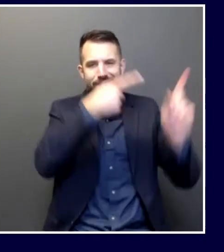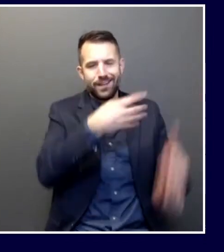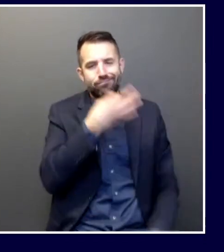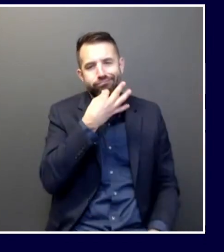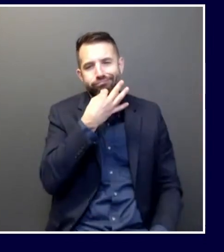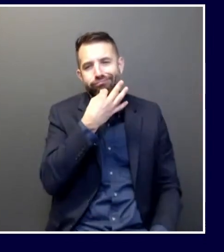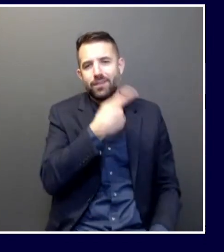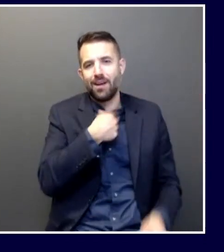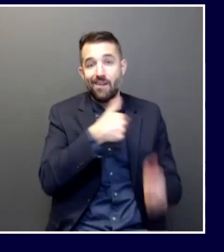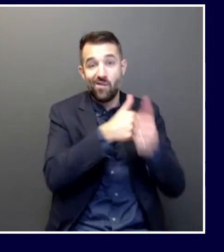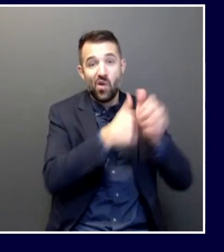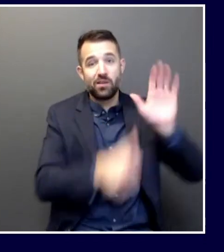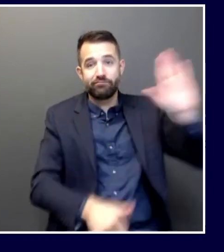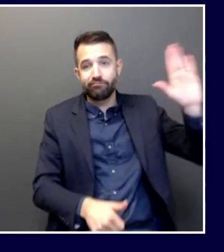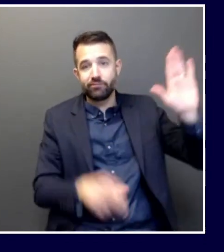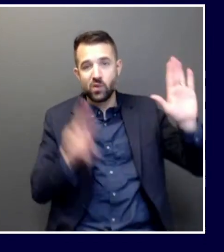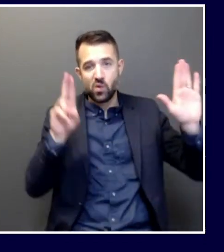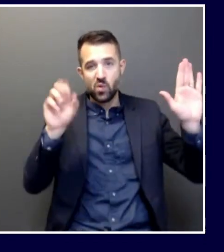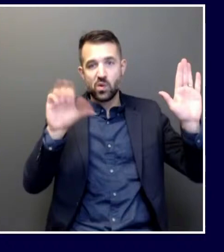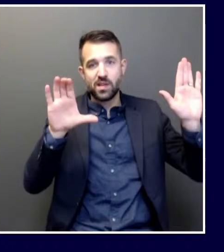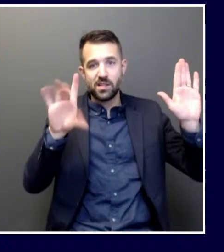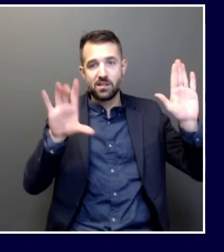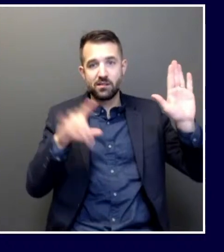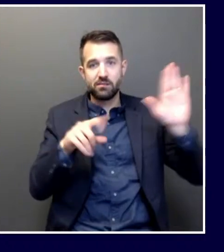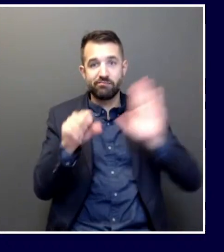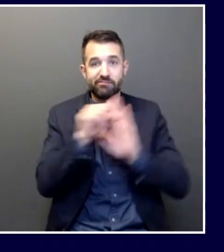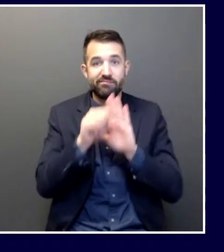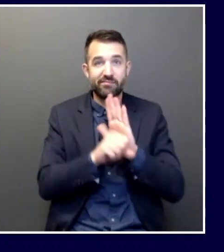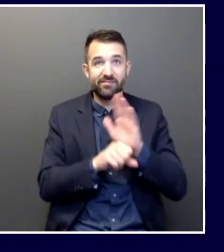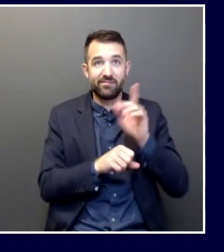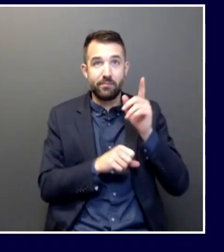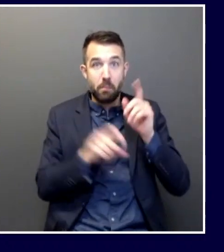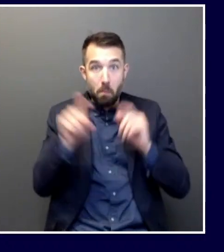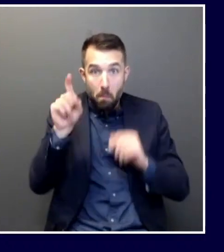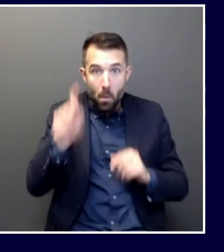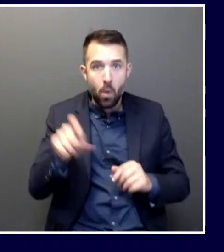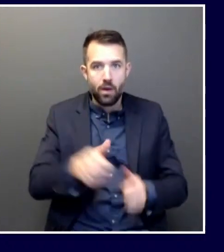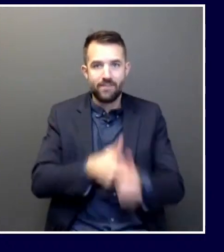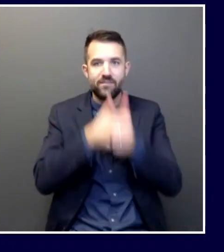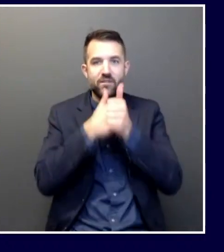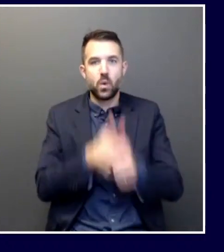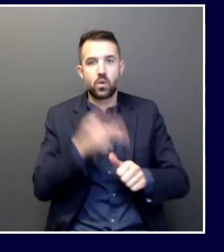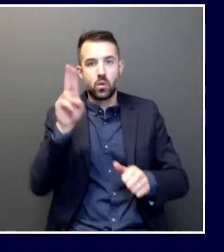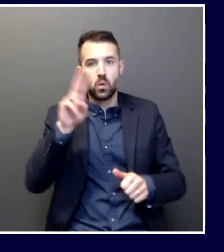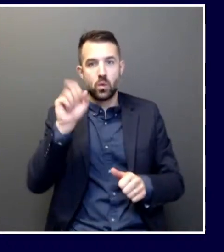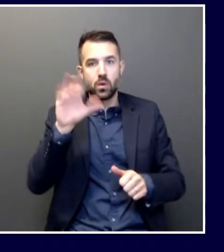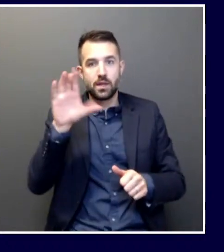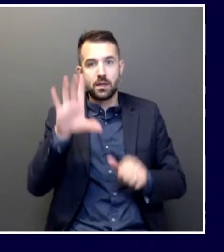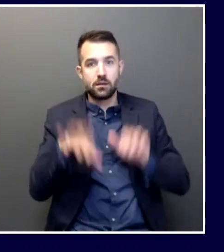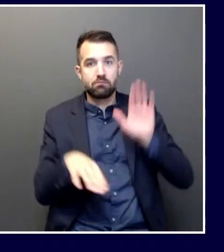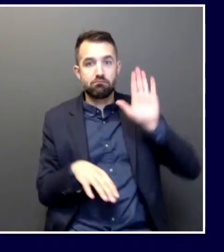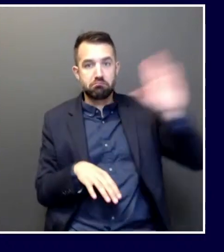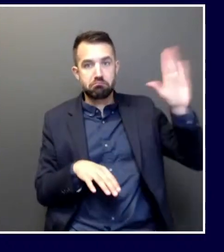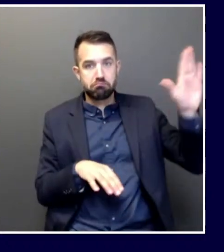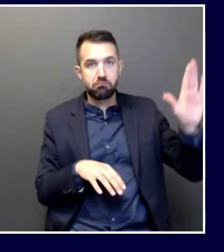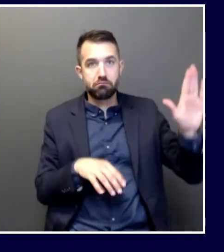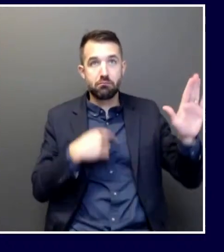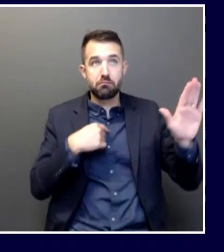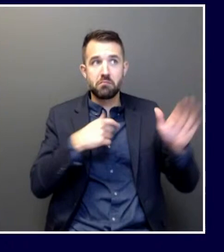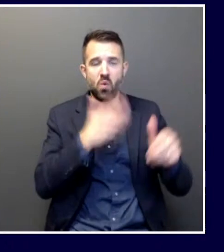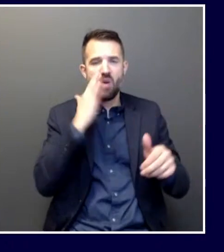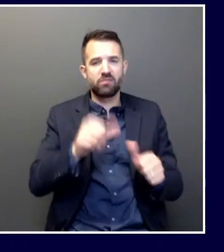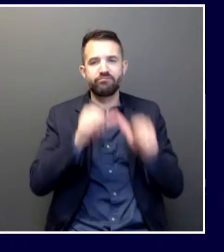Generally speaking, states are to follow those recommendations as well. So at this time, we don't have any plans to deviate from the US